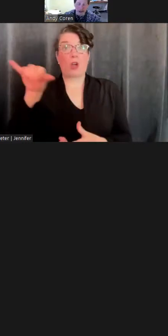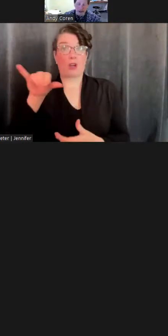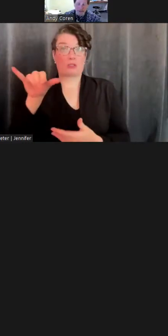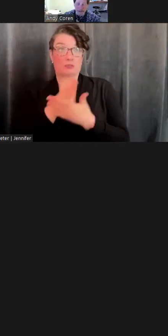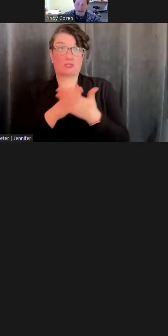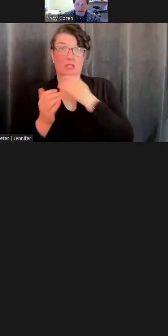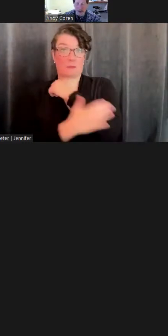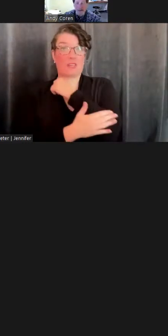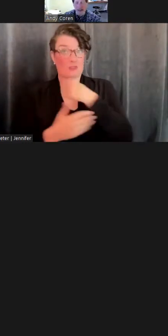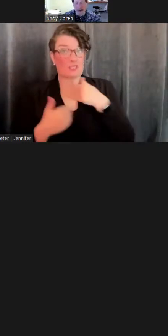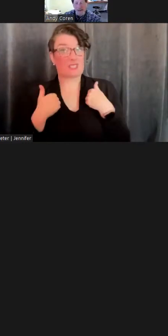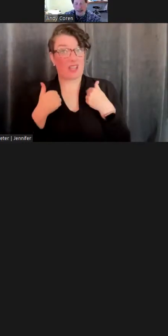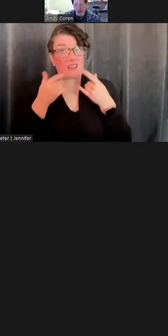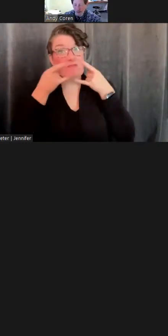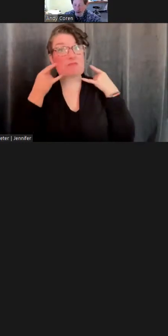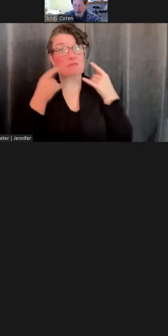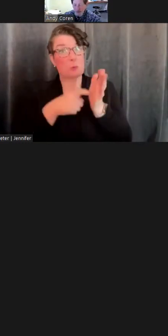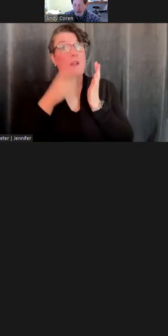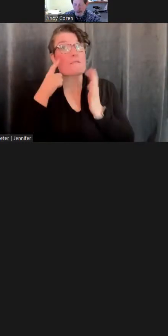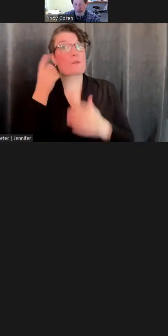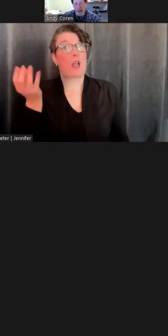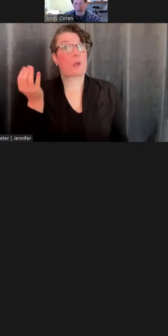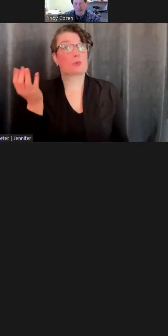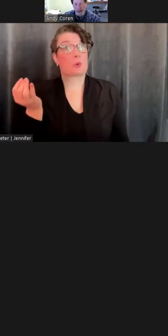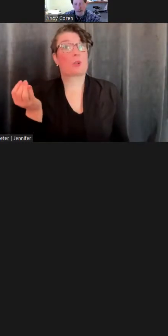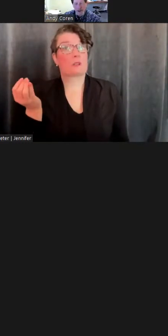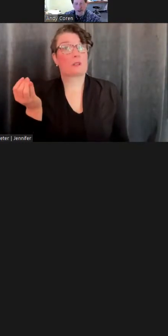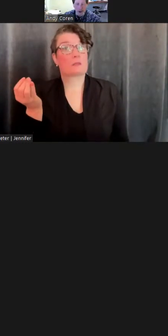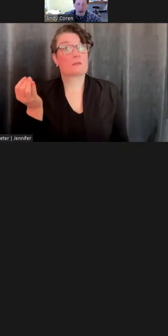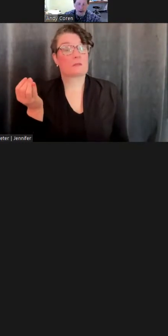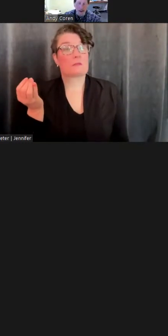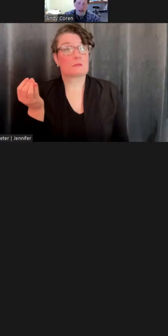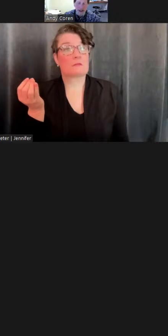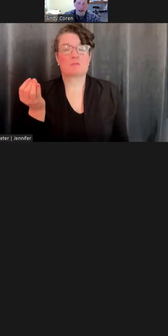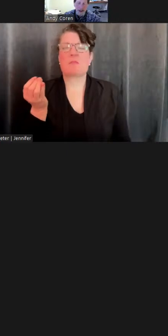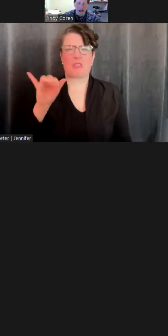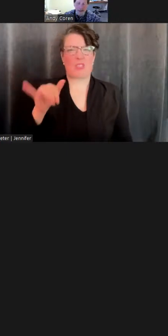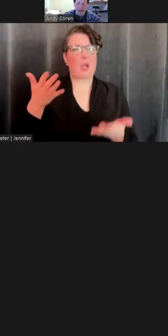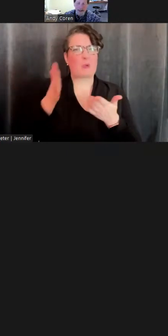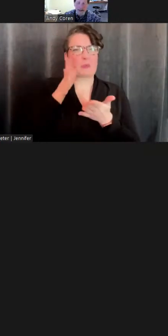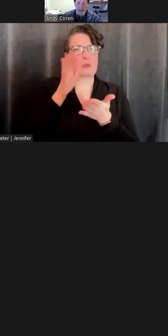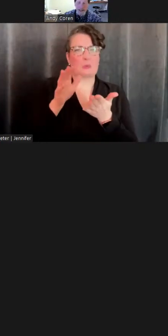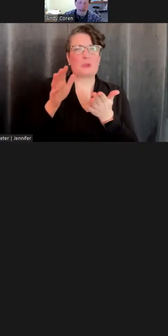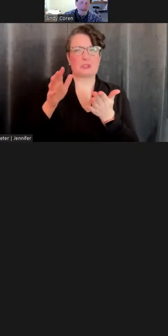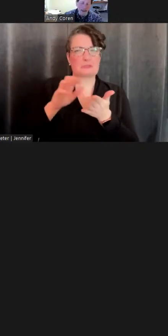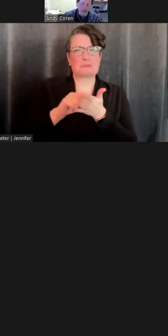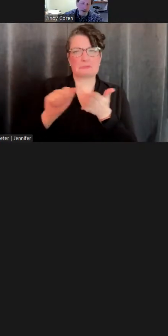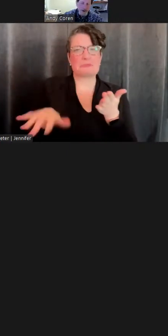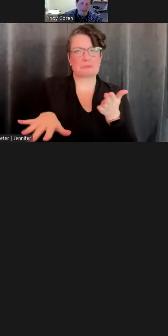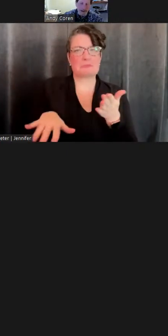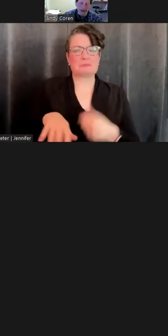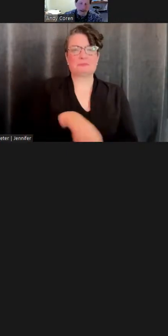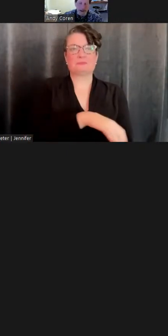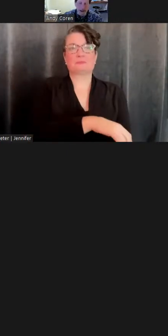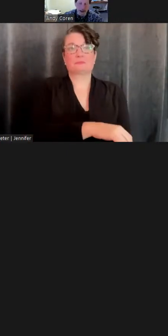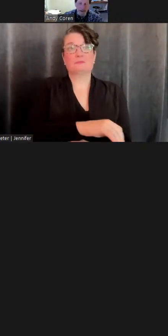masking during this period of time, and that will probably be withdrawn. But I think, and then of